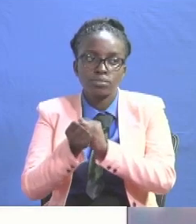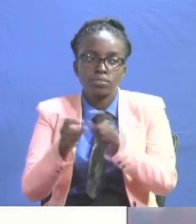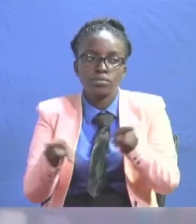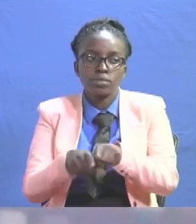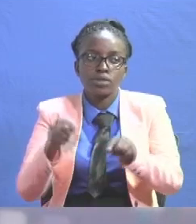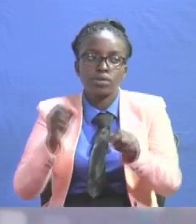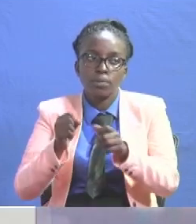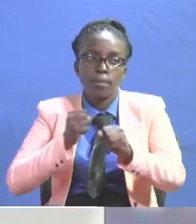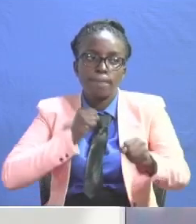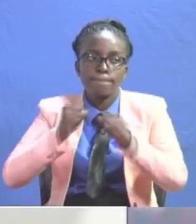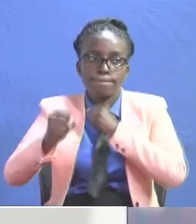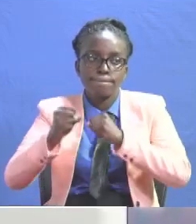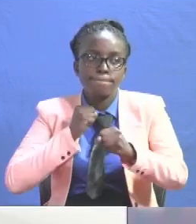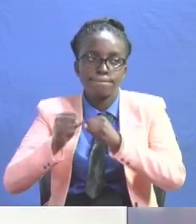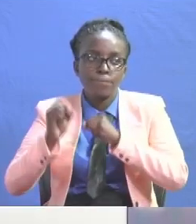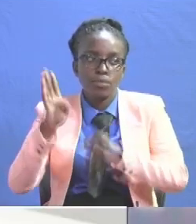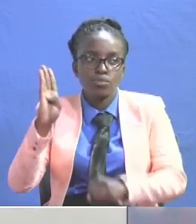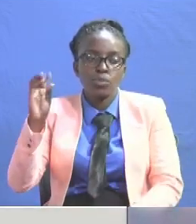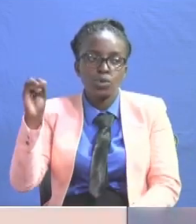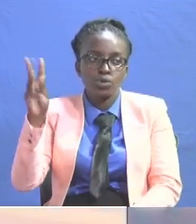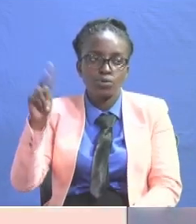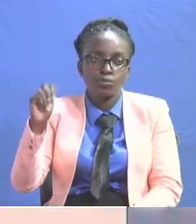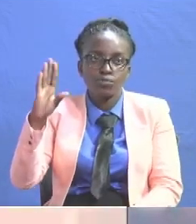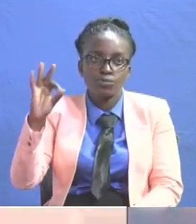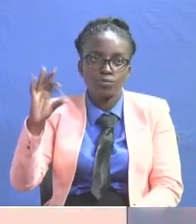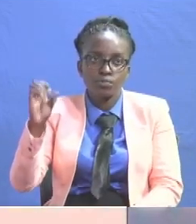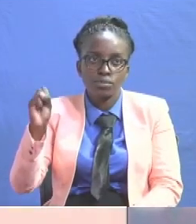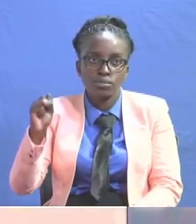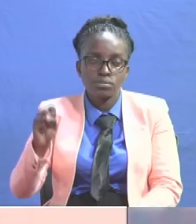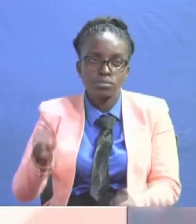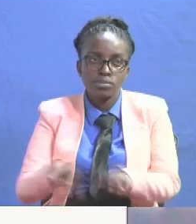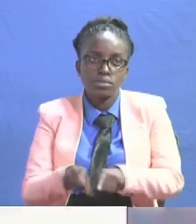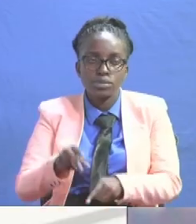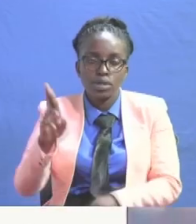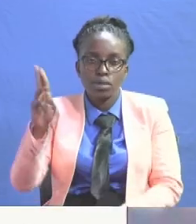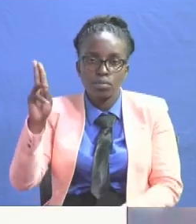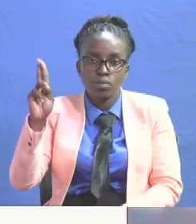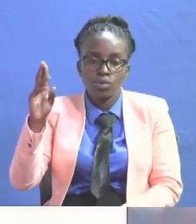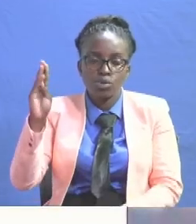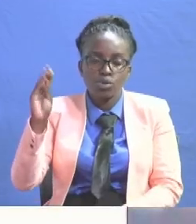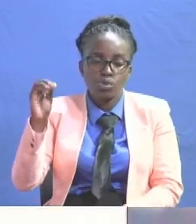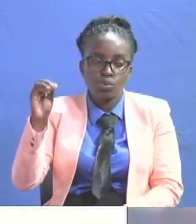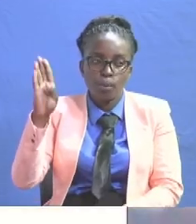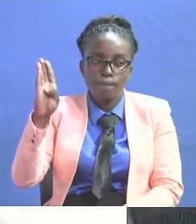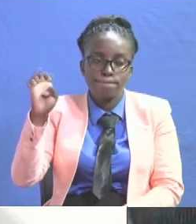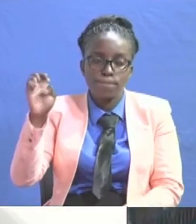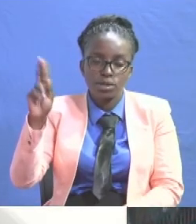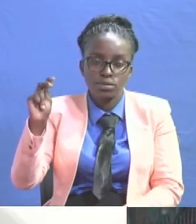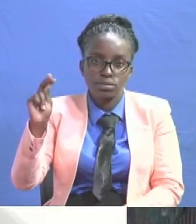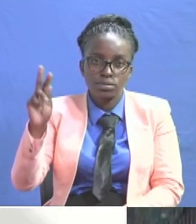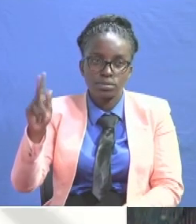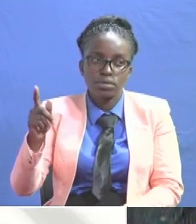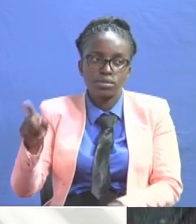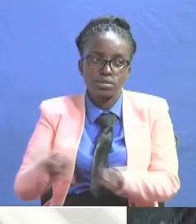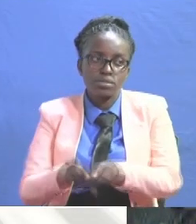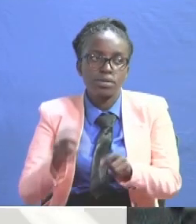Boniface, also known as the Hammer, Mogunde and Robert Okaka delivered a fine performance to secure their spot in